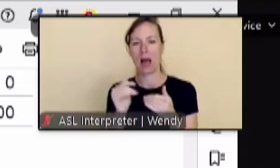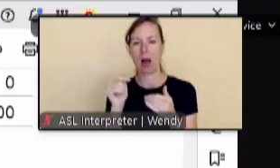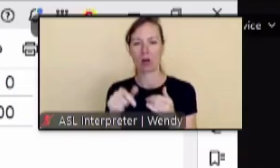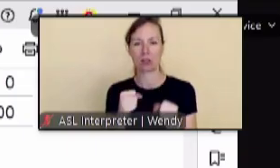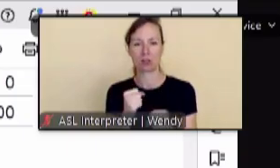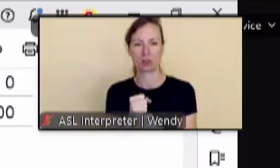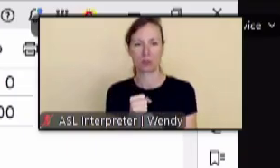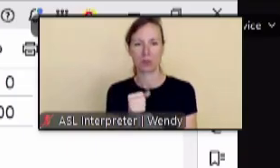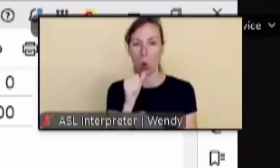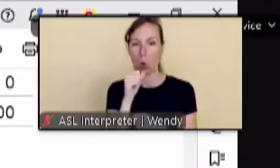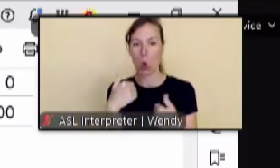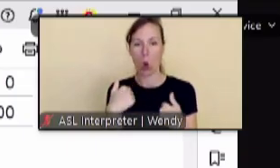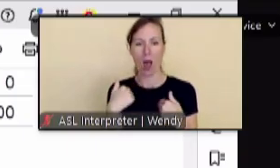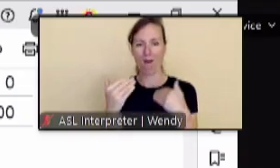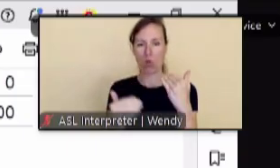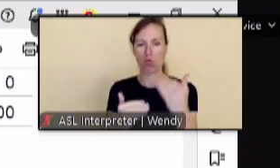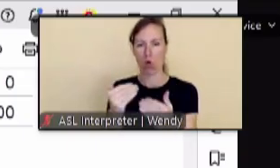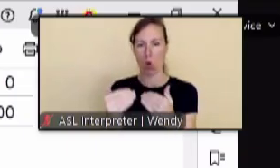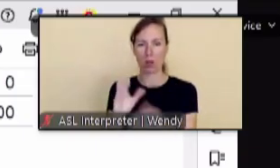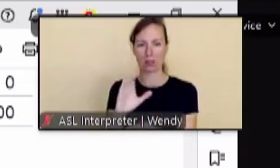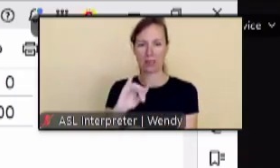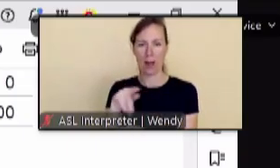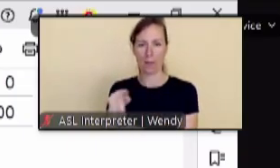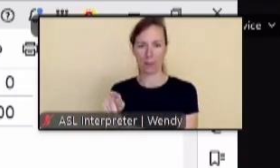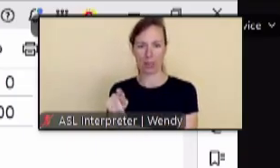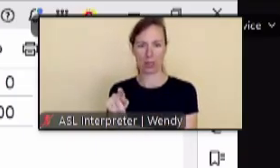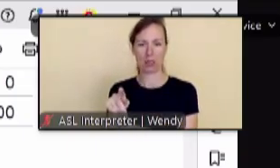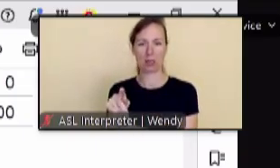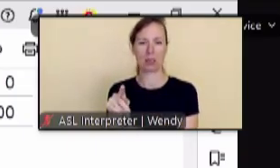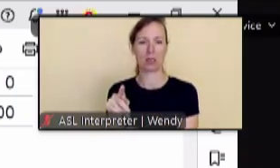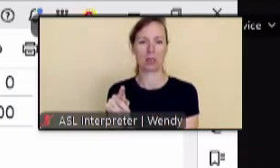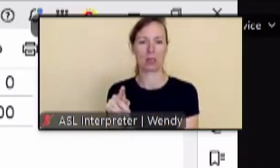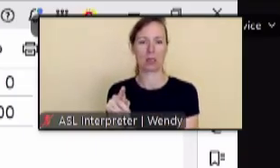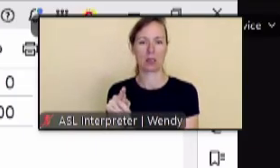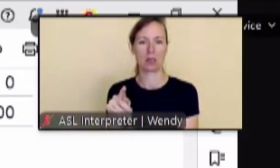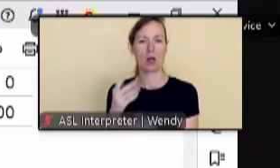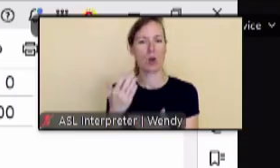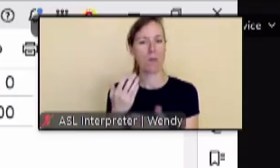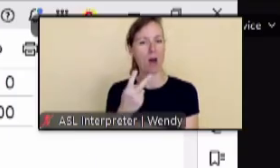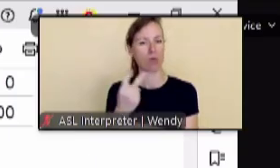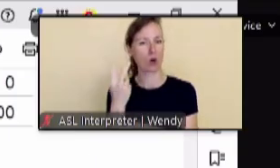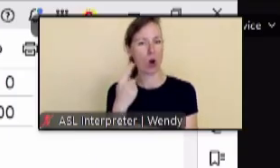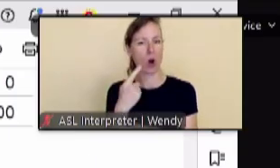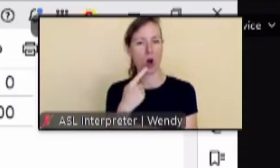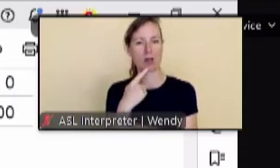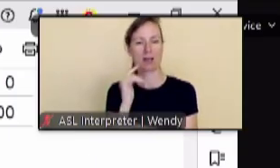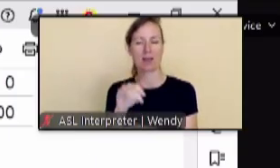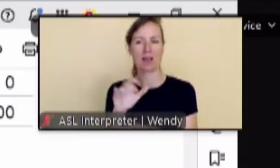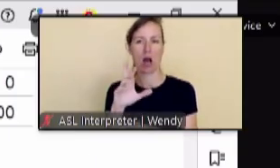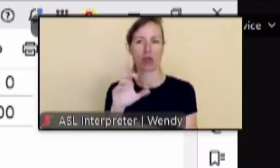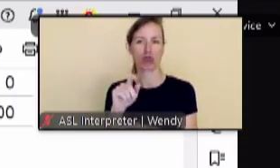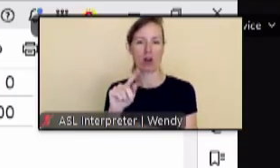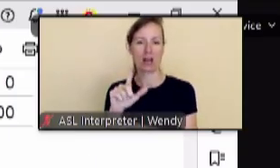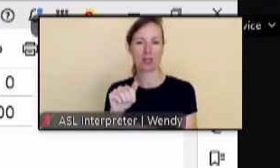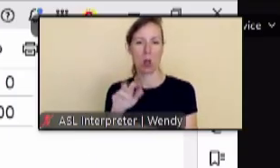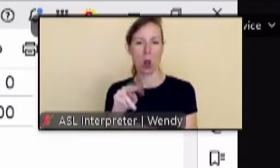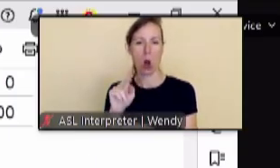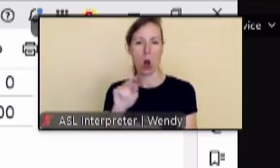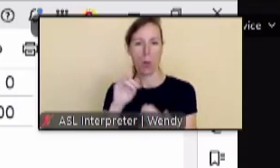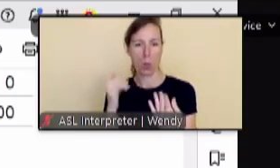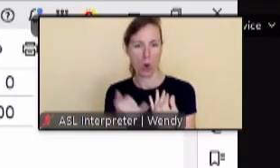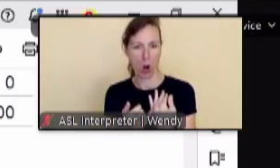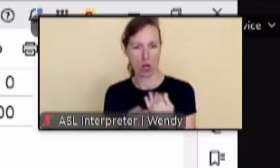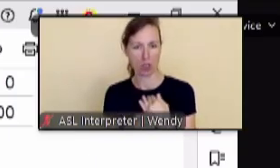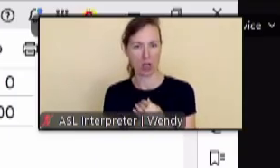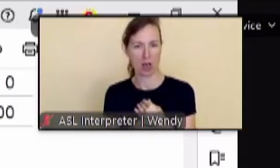Crest Lawn project, while we're wrapping that up, is actually in a past year's budget, so it looks kind of awkward.